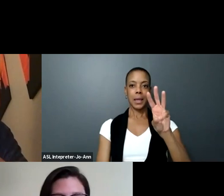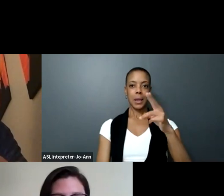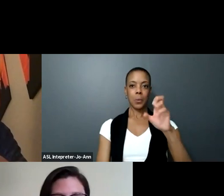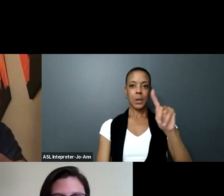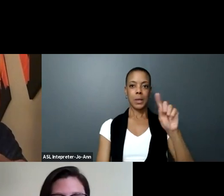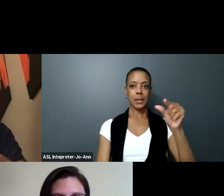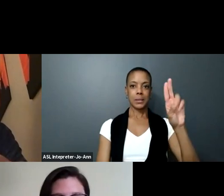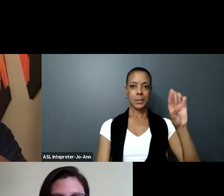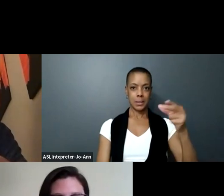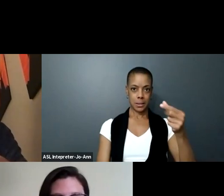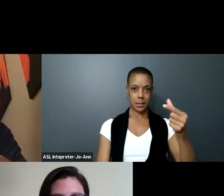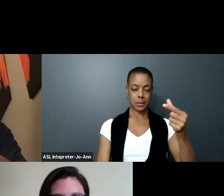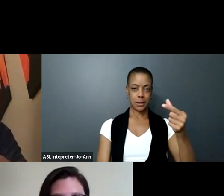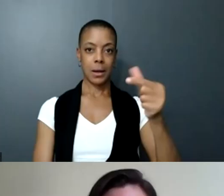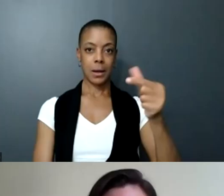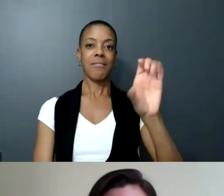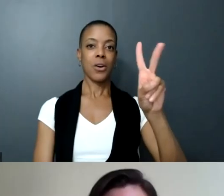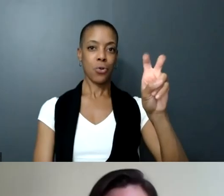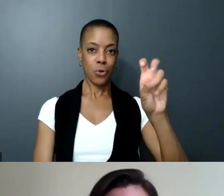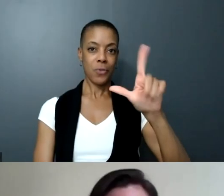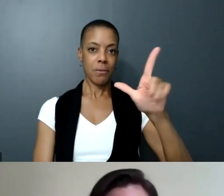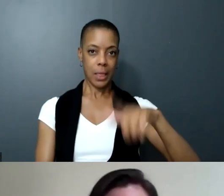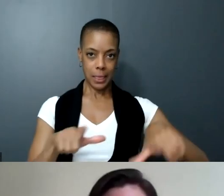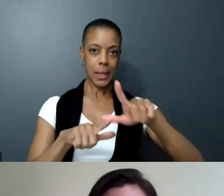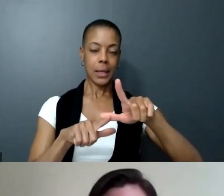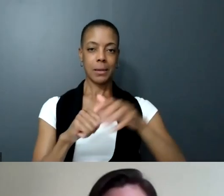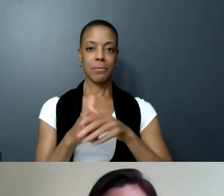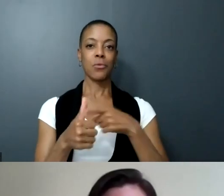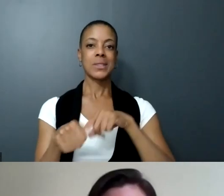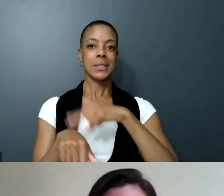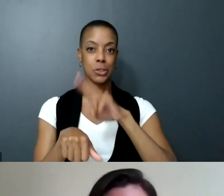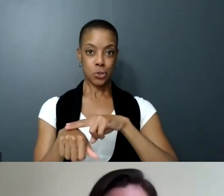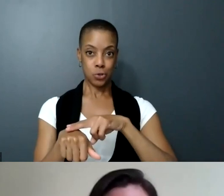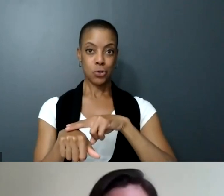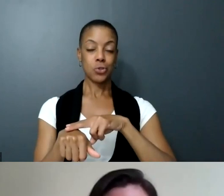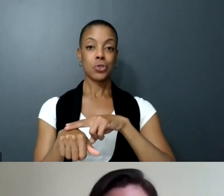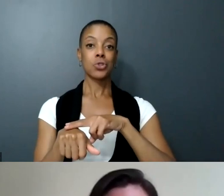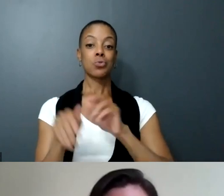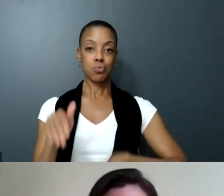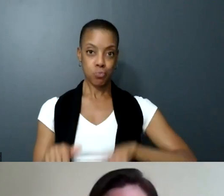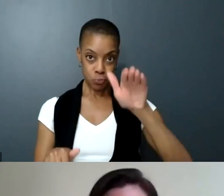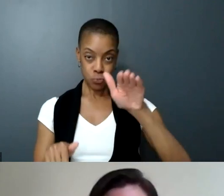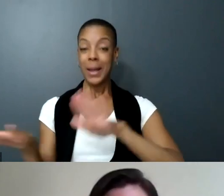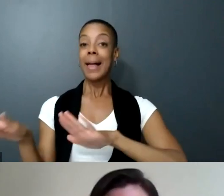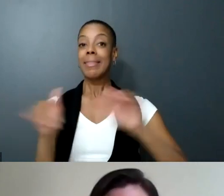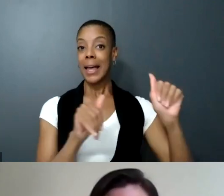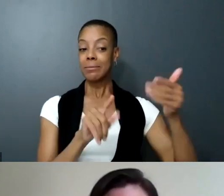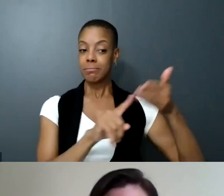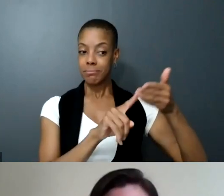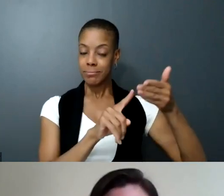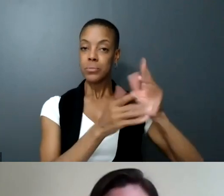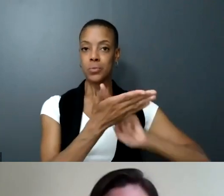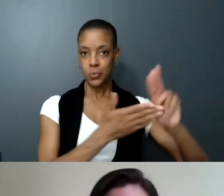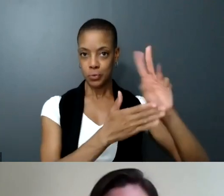Curve Lake First Nation. Chief Emily grew up in Curve Lake First Nation and left only to pursue a higher education at Trent